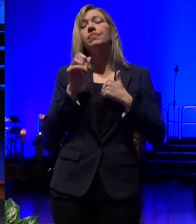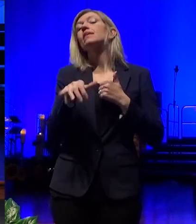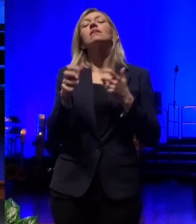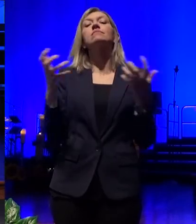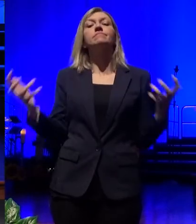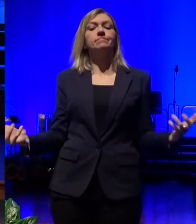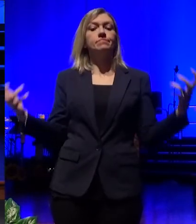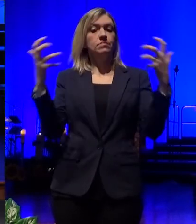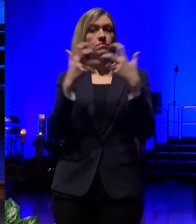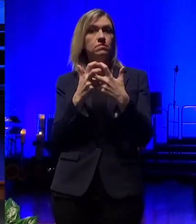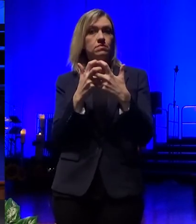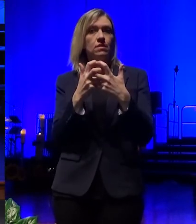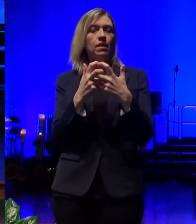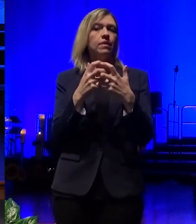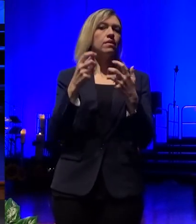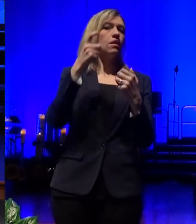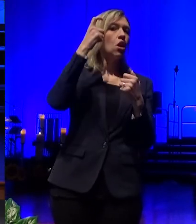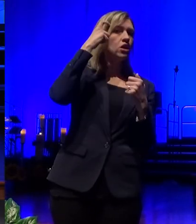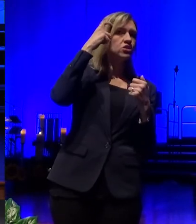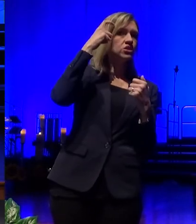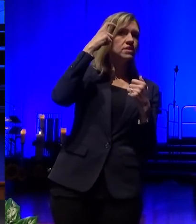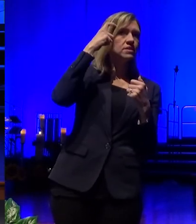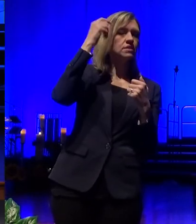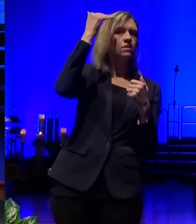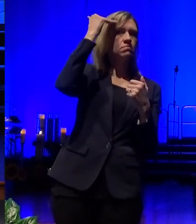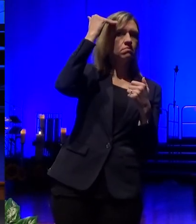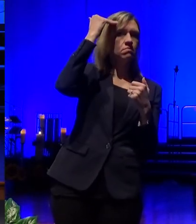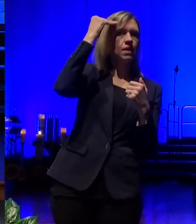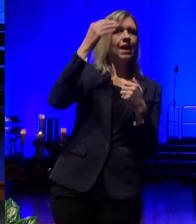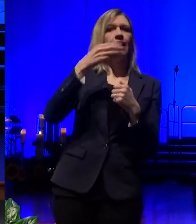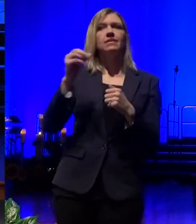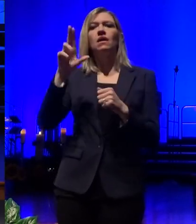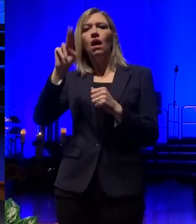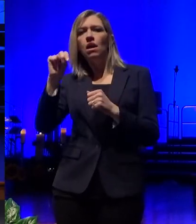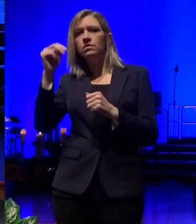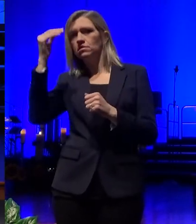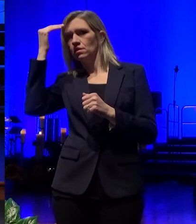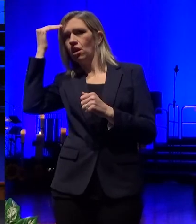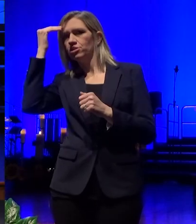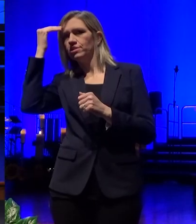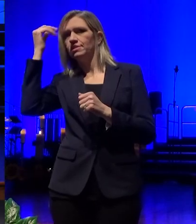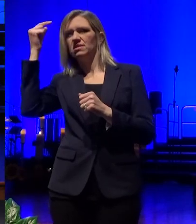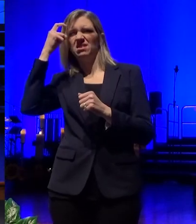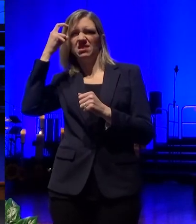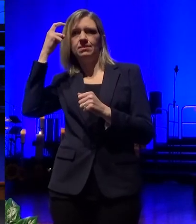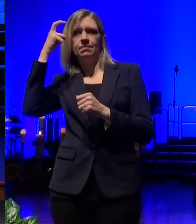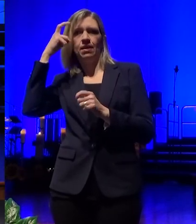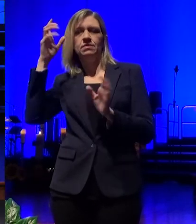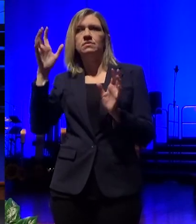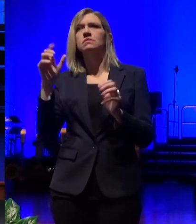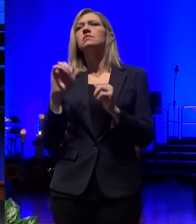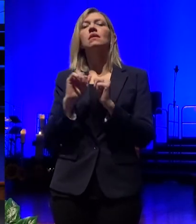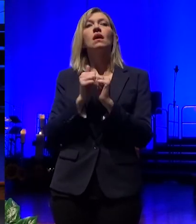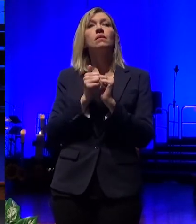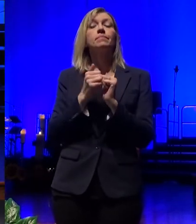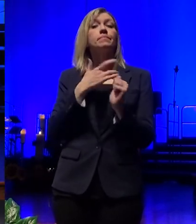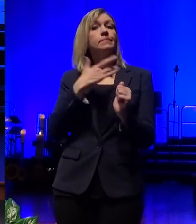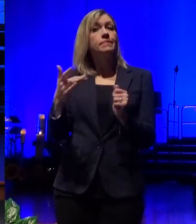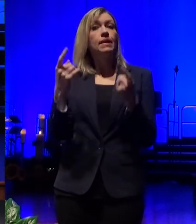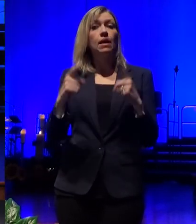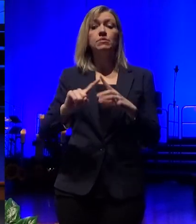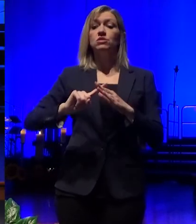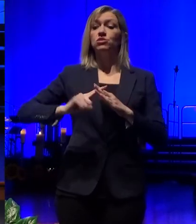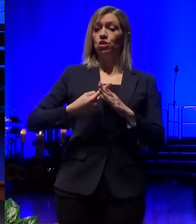combination of the conscious mind and the unconscious mind. But where a lot of us want to go when we first encounter this